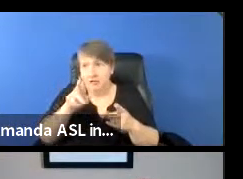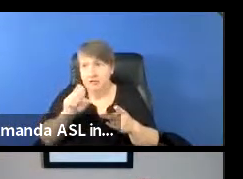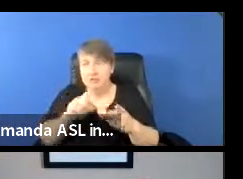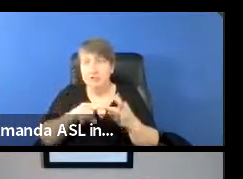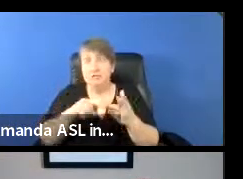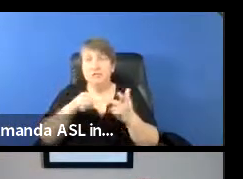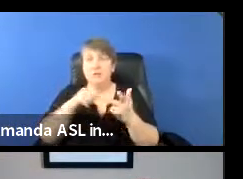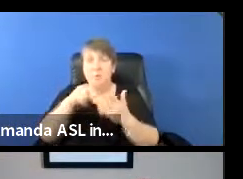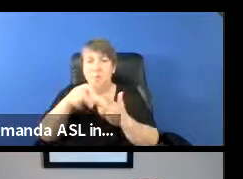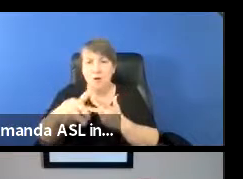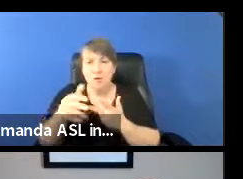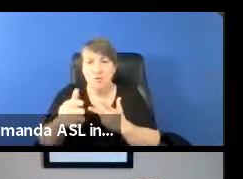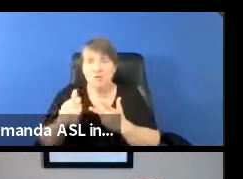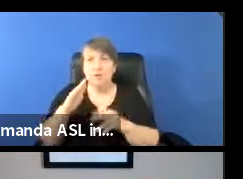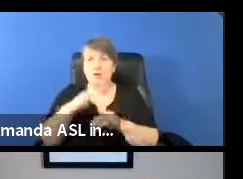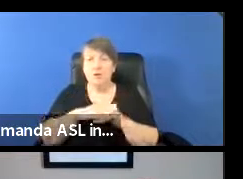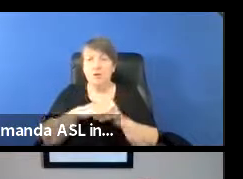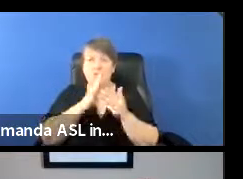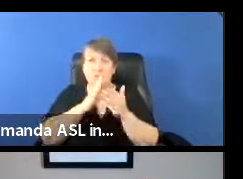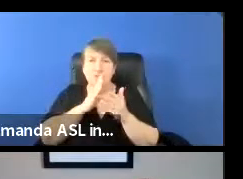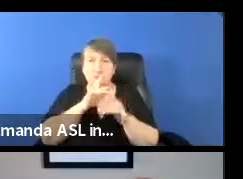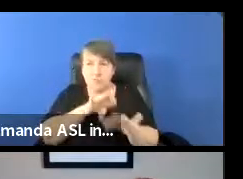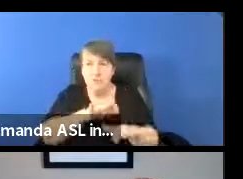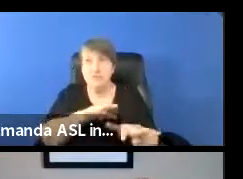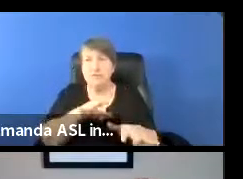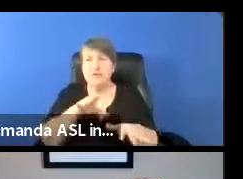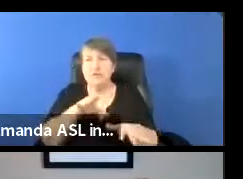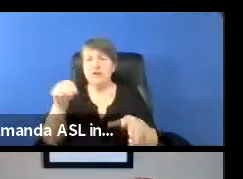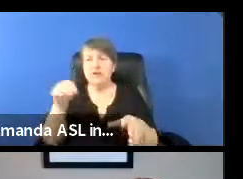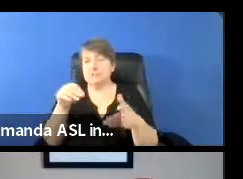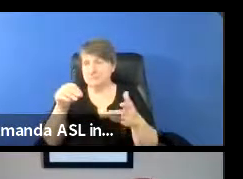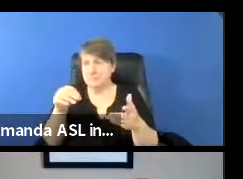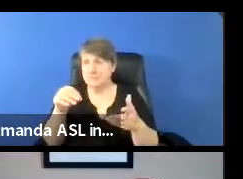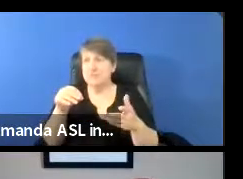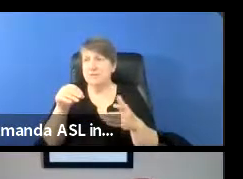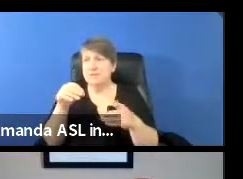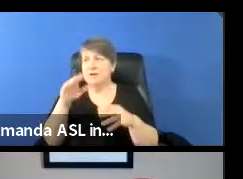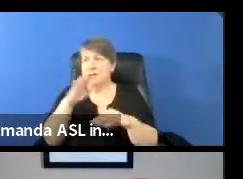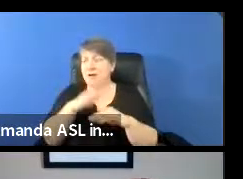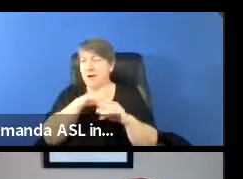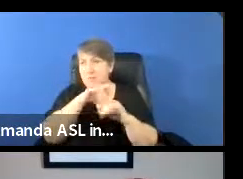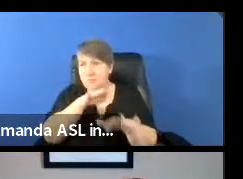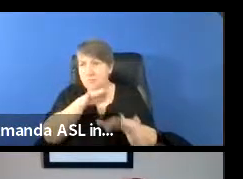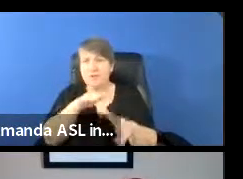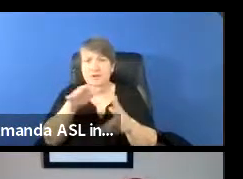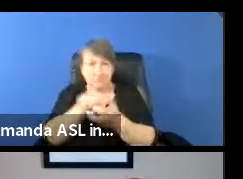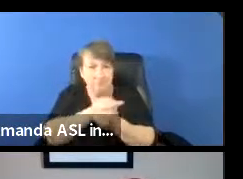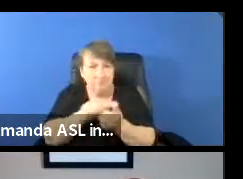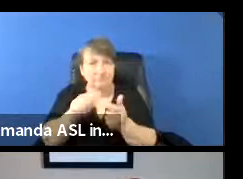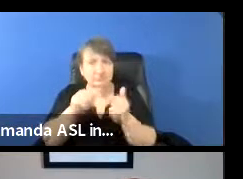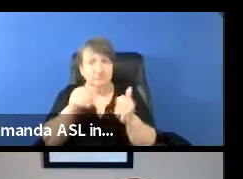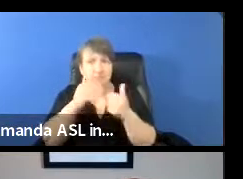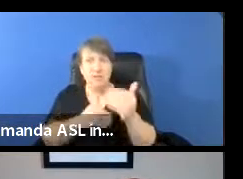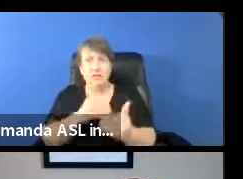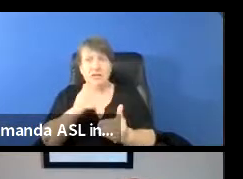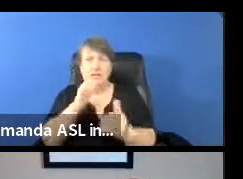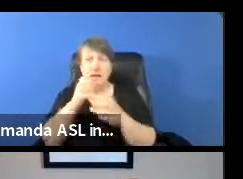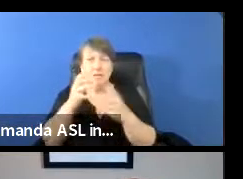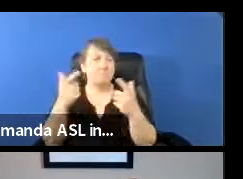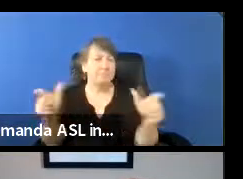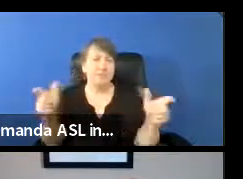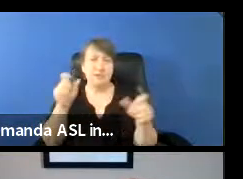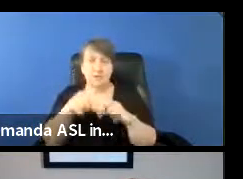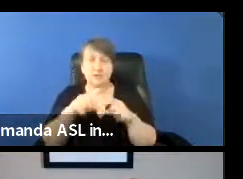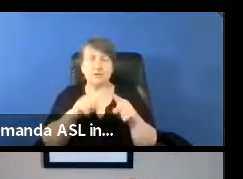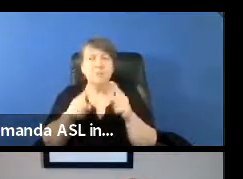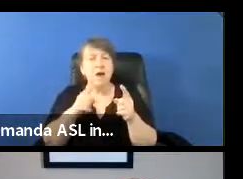along the river and along this process and the demolition piece? So I didn't have much of a question, but I look forward to getting